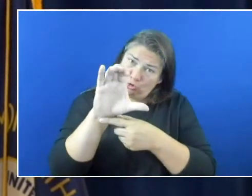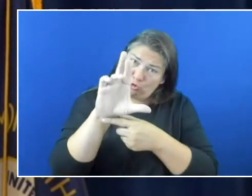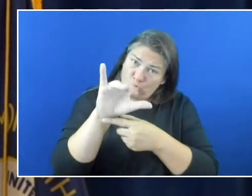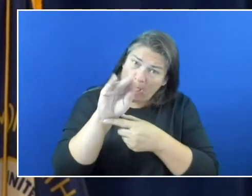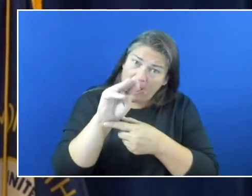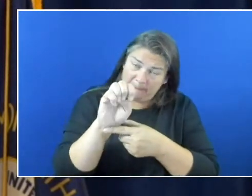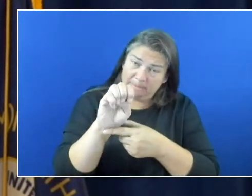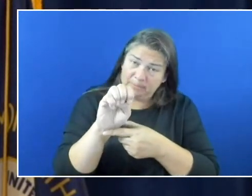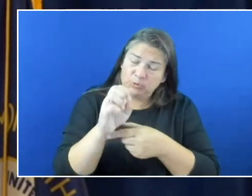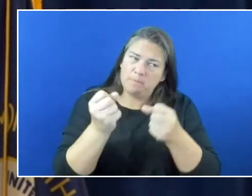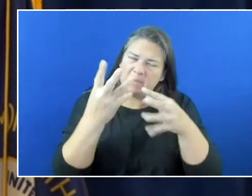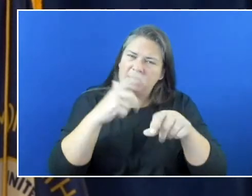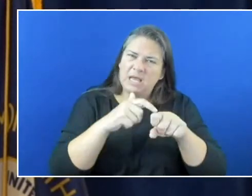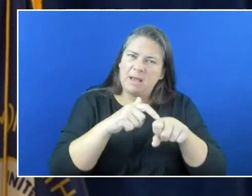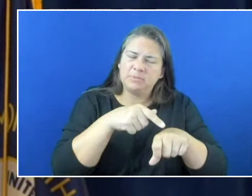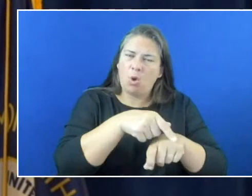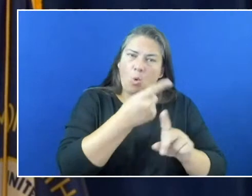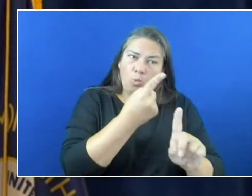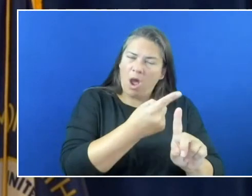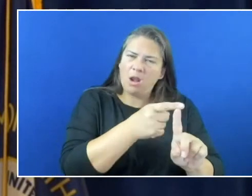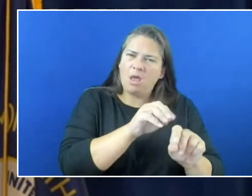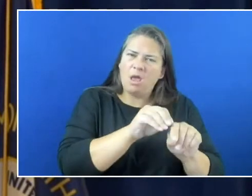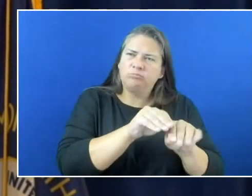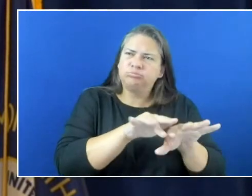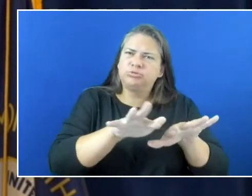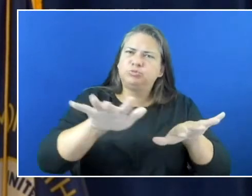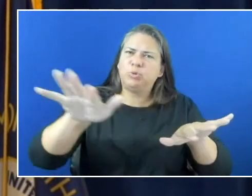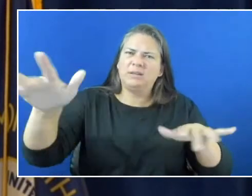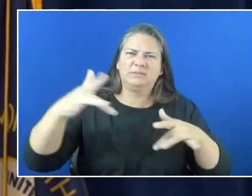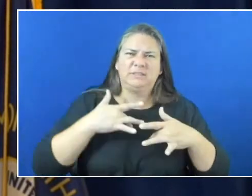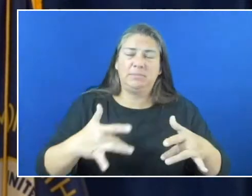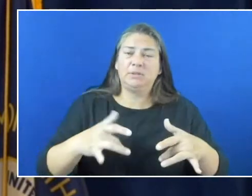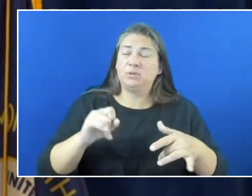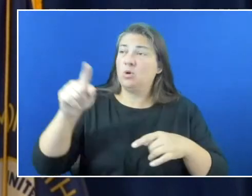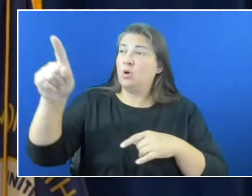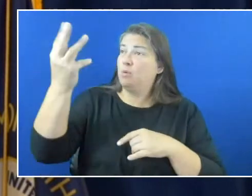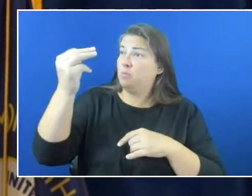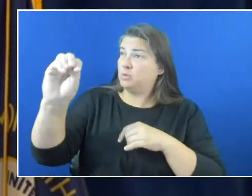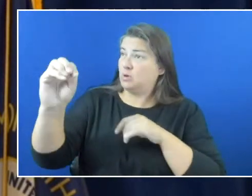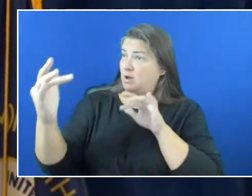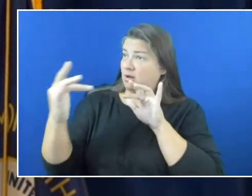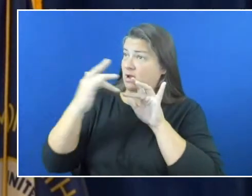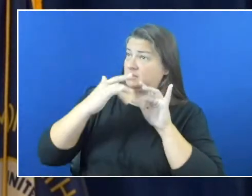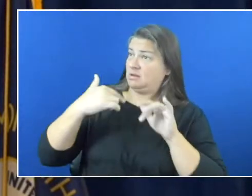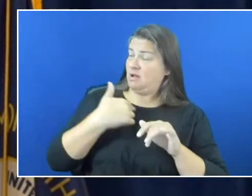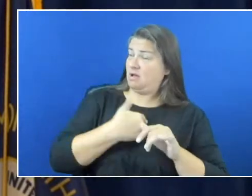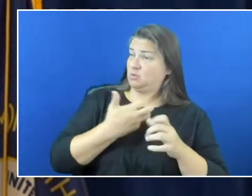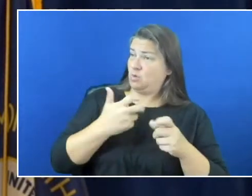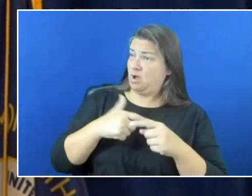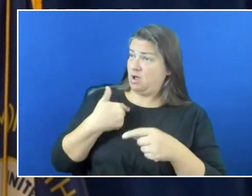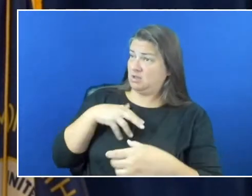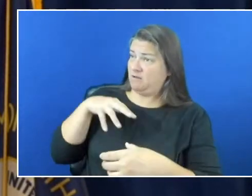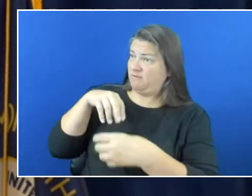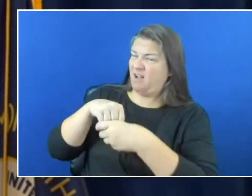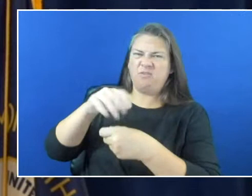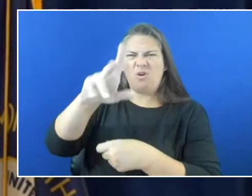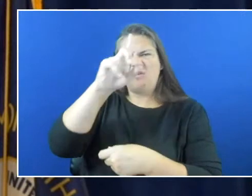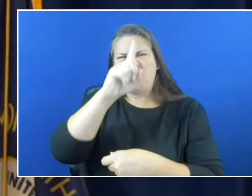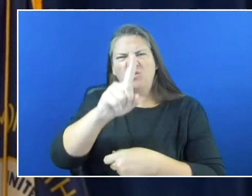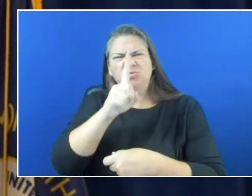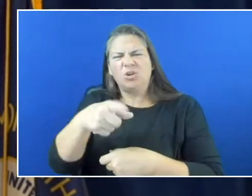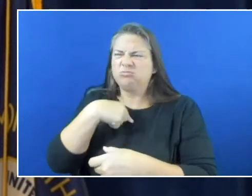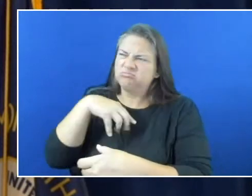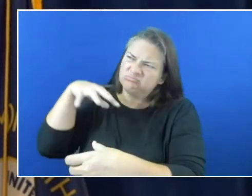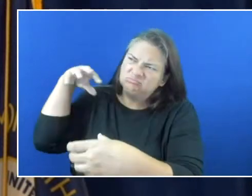contacted by authorities in Missouri to participate in this operation, we were all in to be a part of this